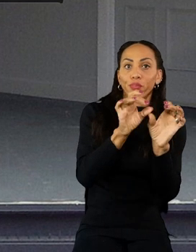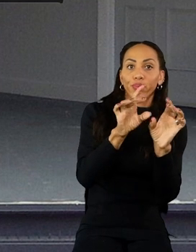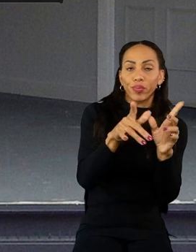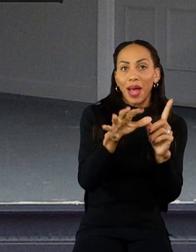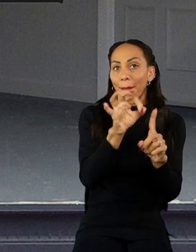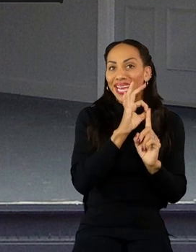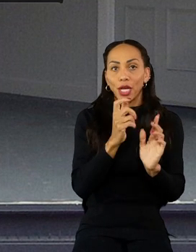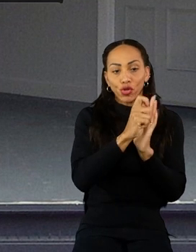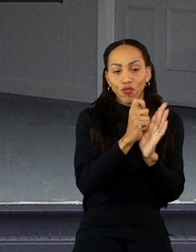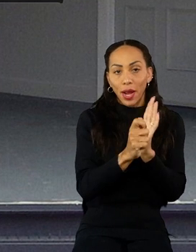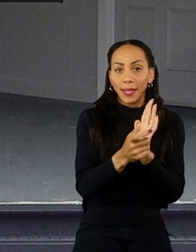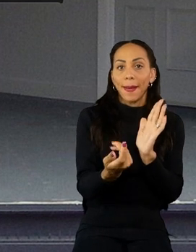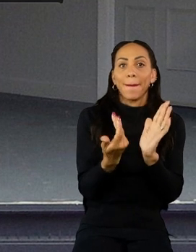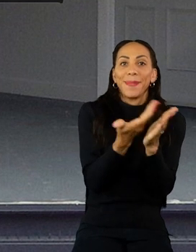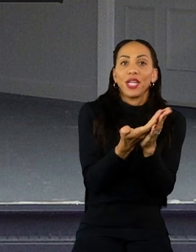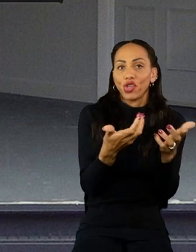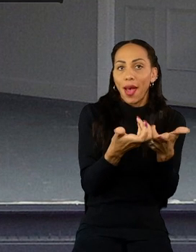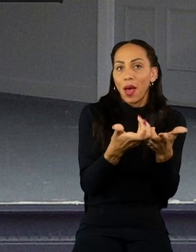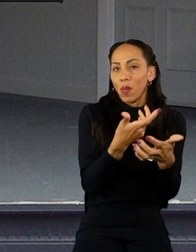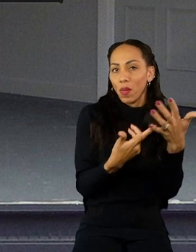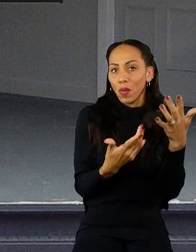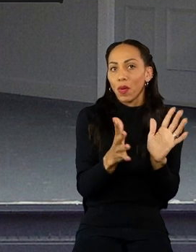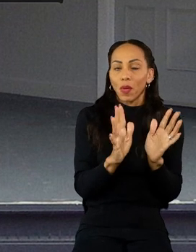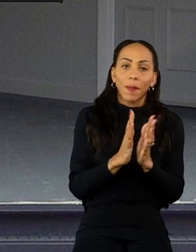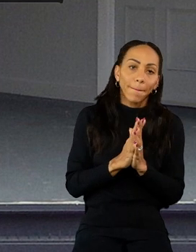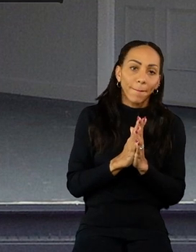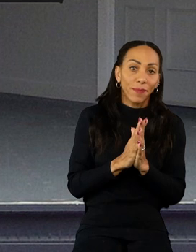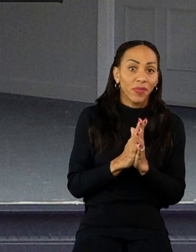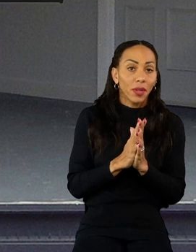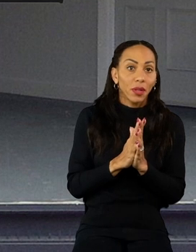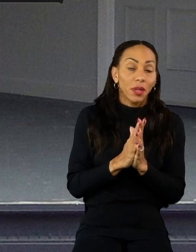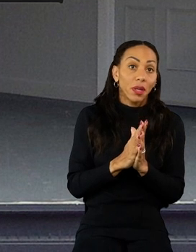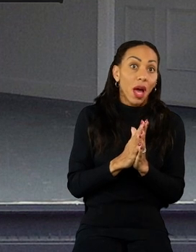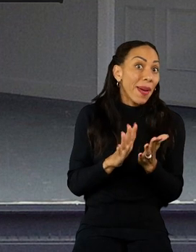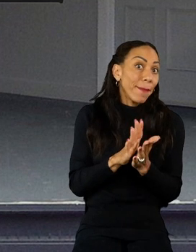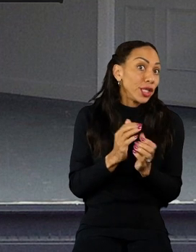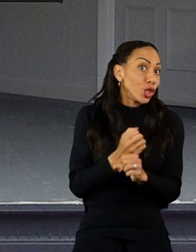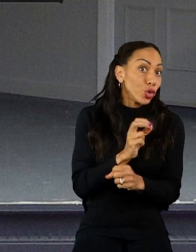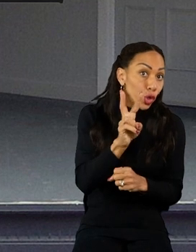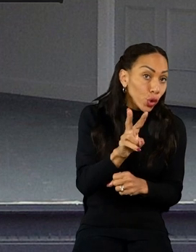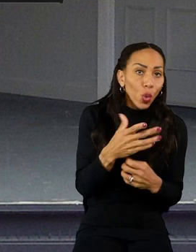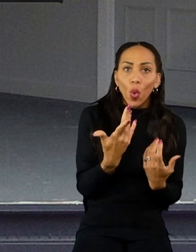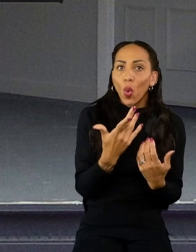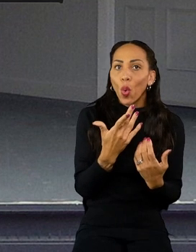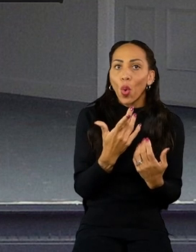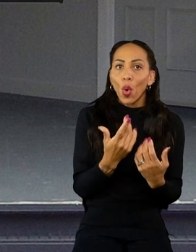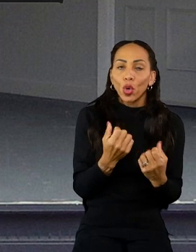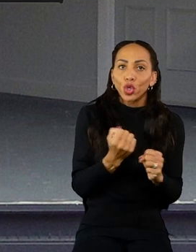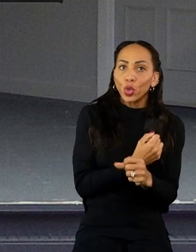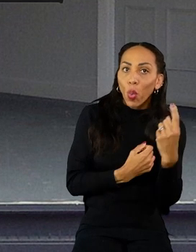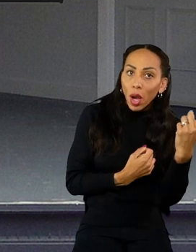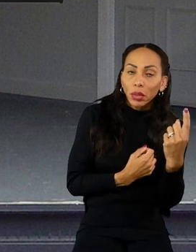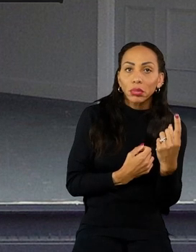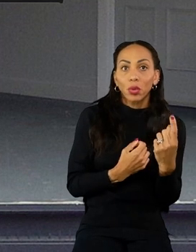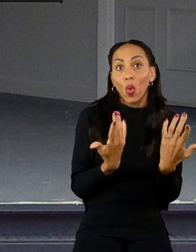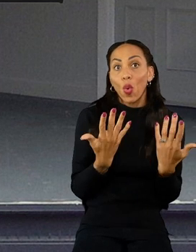how do you make the application and pitch the proposal and that sort of thing. Yeah. So if we can get one,